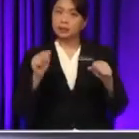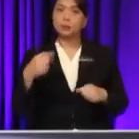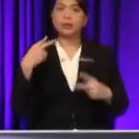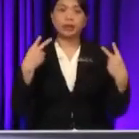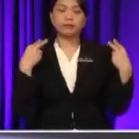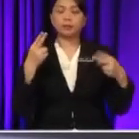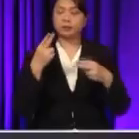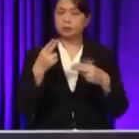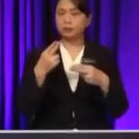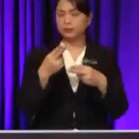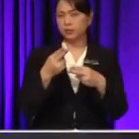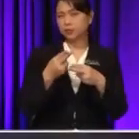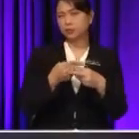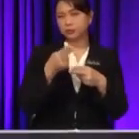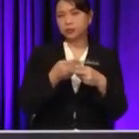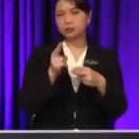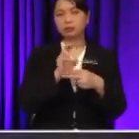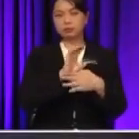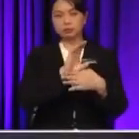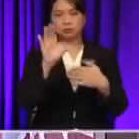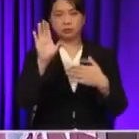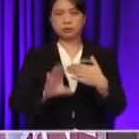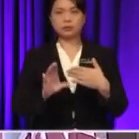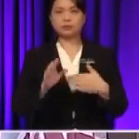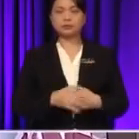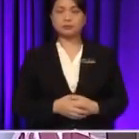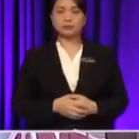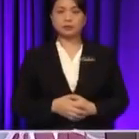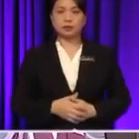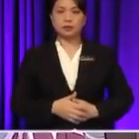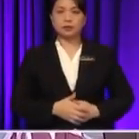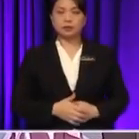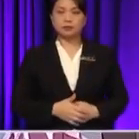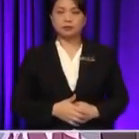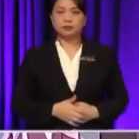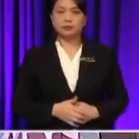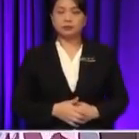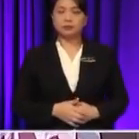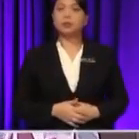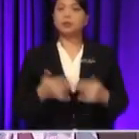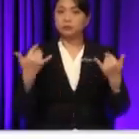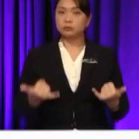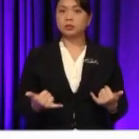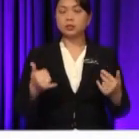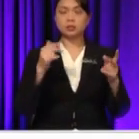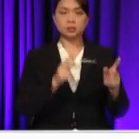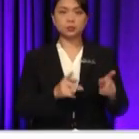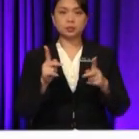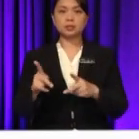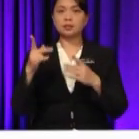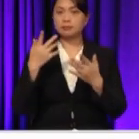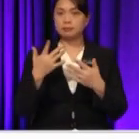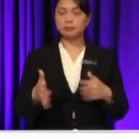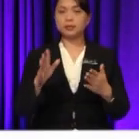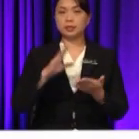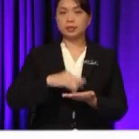learned today? Okay, so I think basically for today's lesson, our student already learned on how to identify the features of an article.